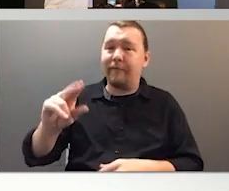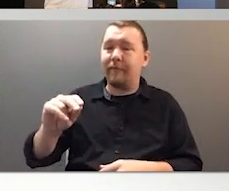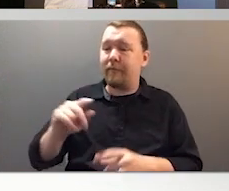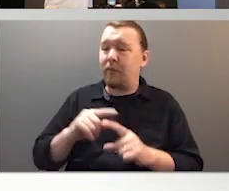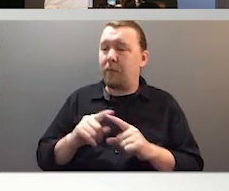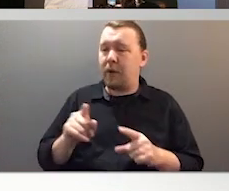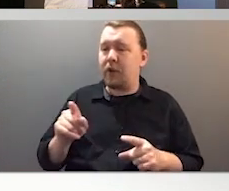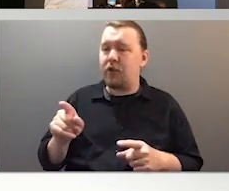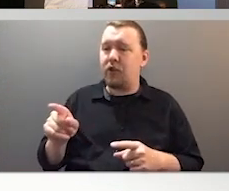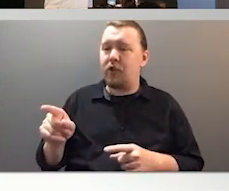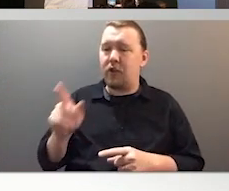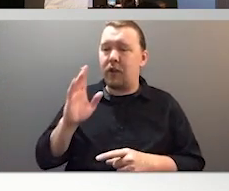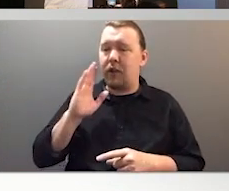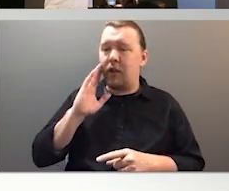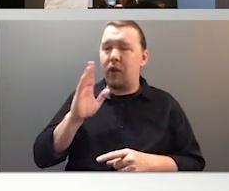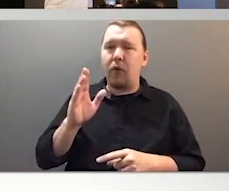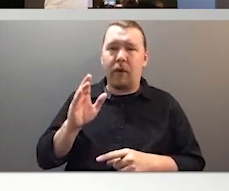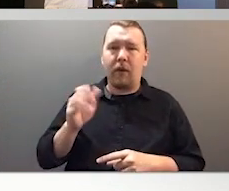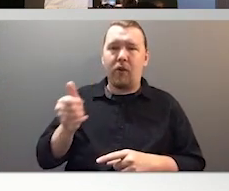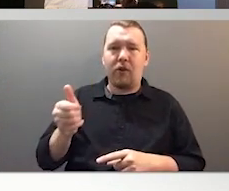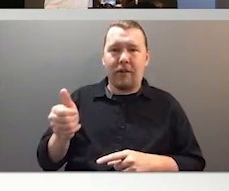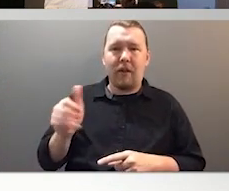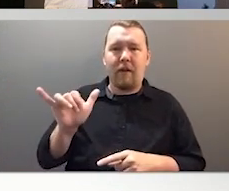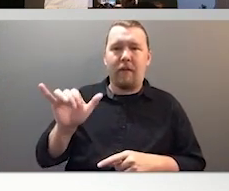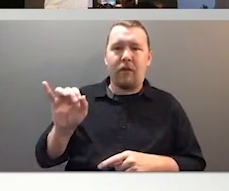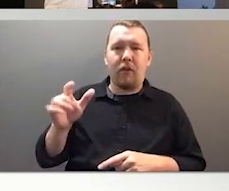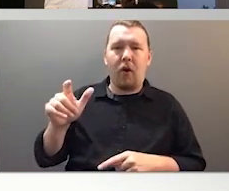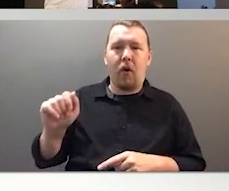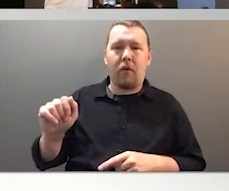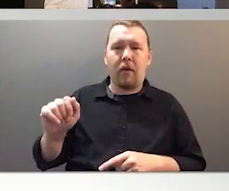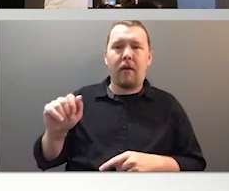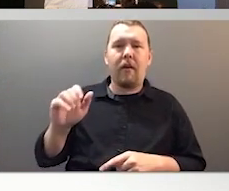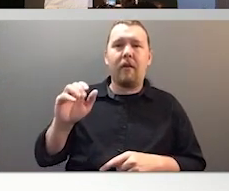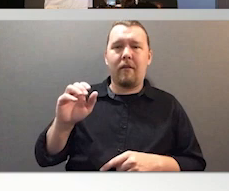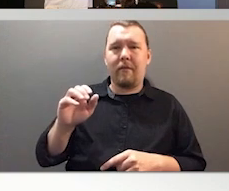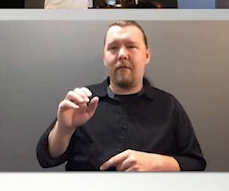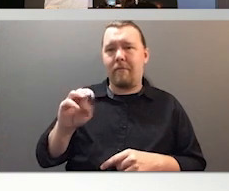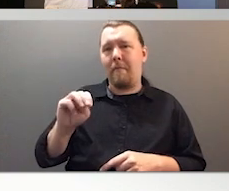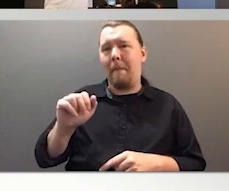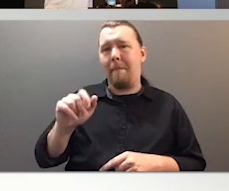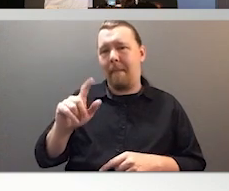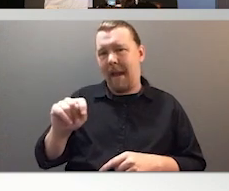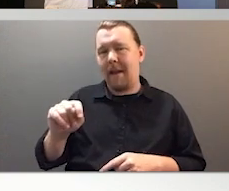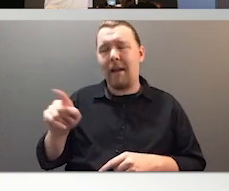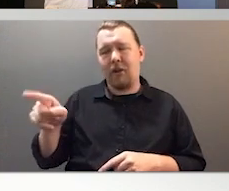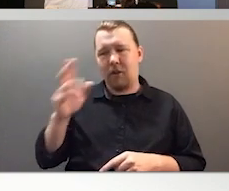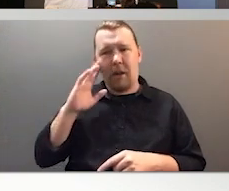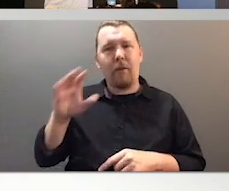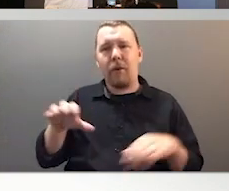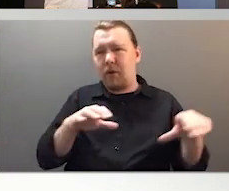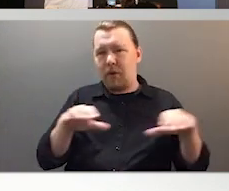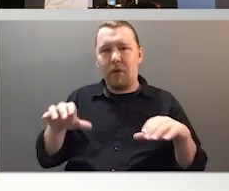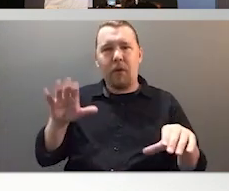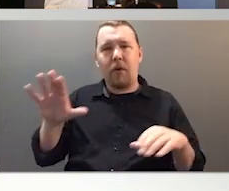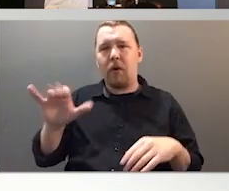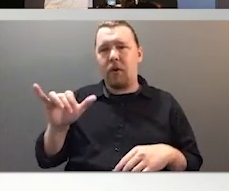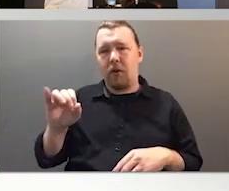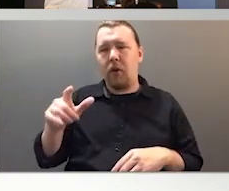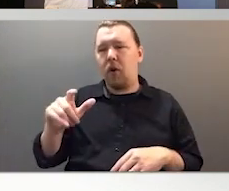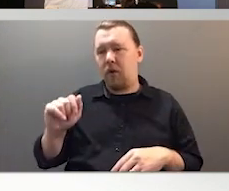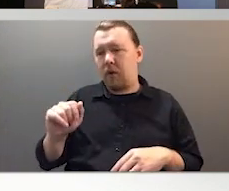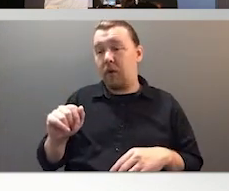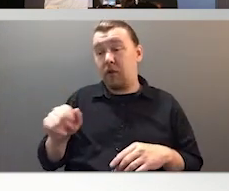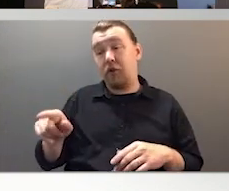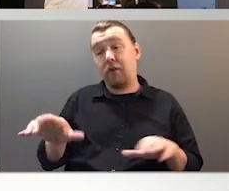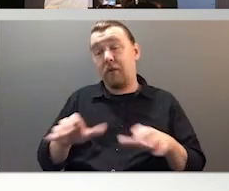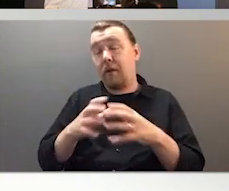she'll pull out her own yoga mat and go to town, so that's fun. But yeah, she's doing a lot better now. So I'm